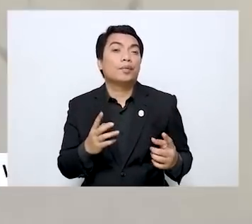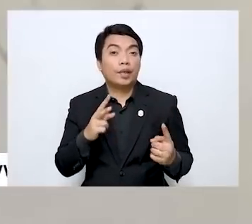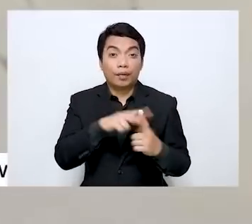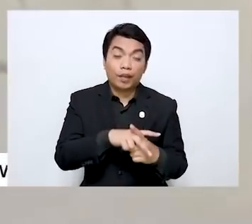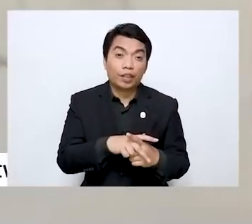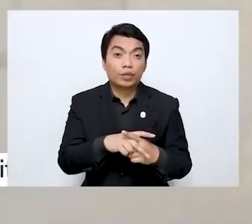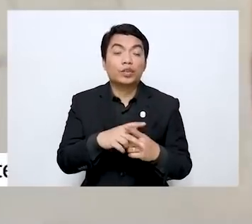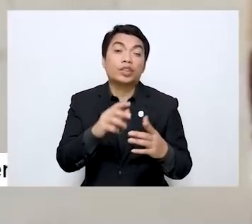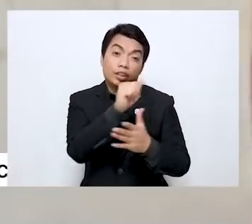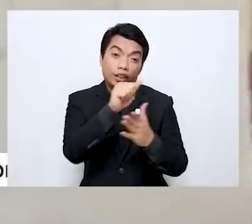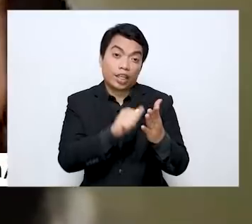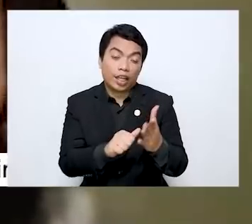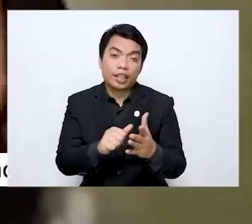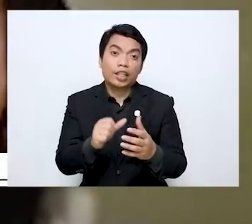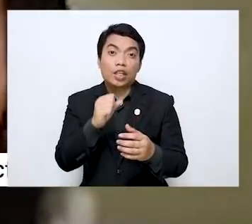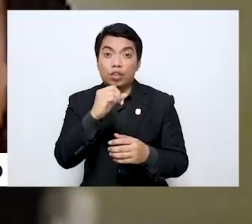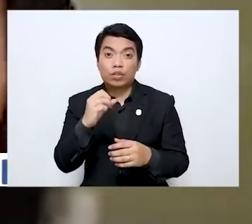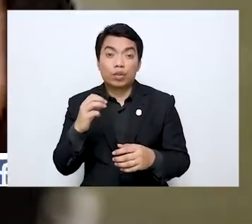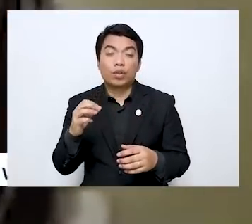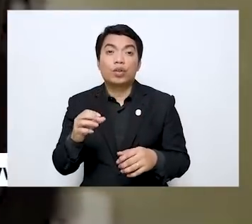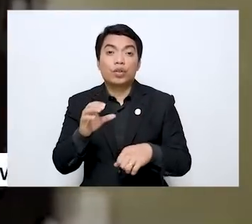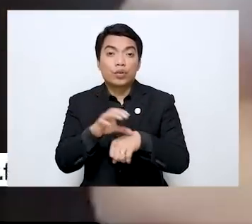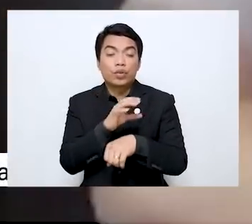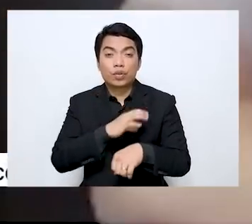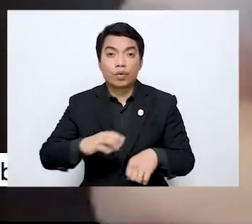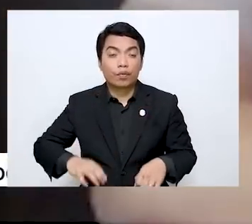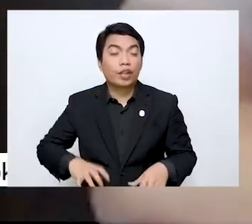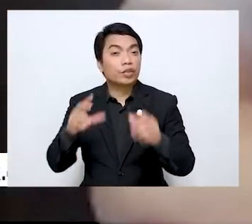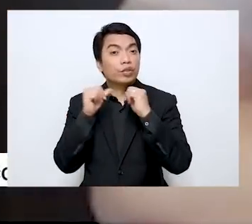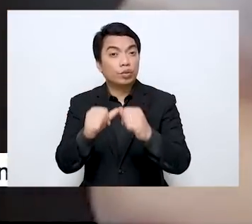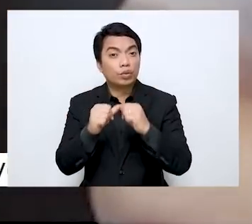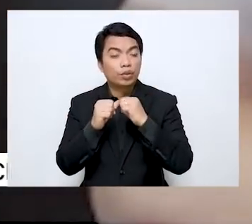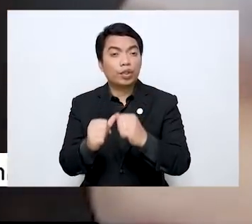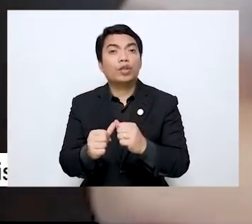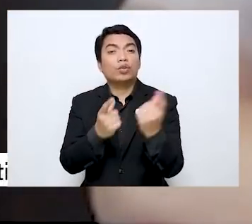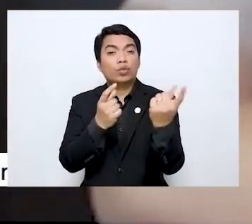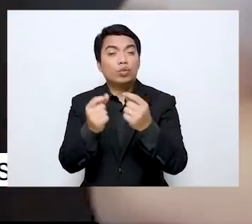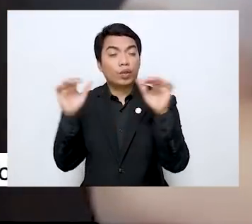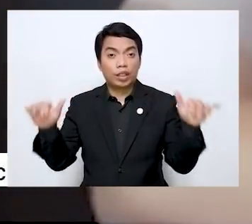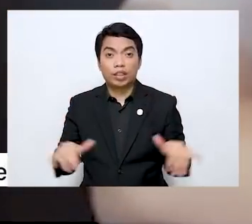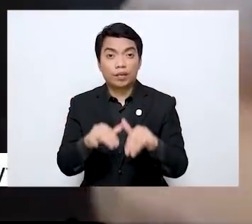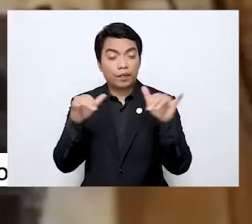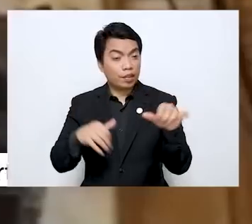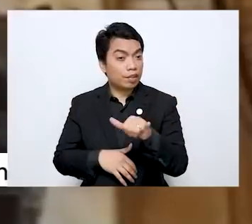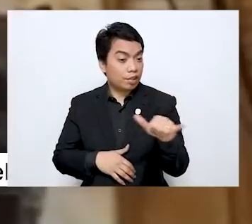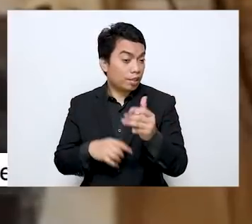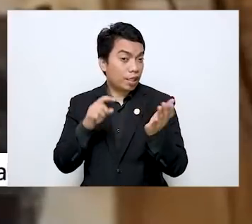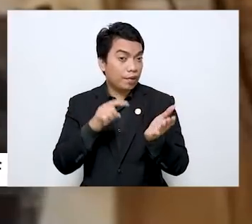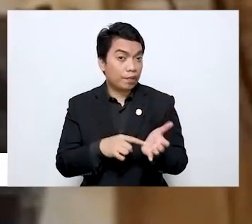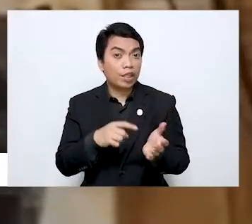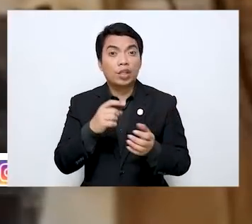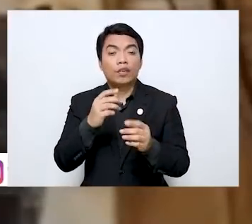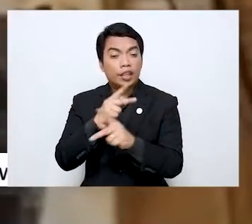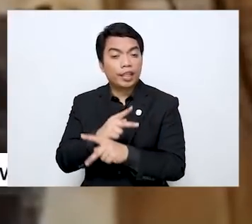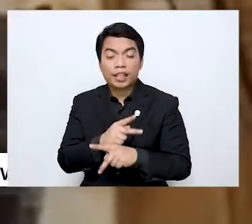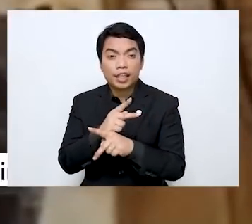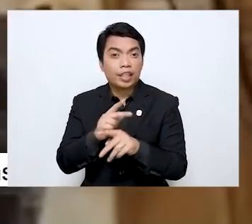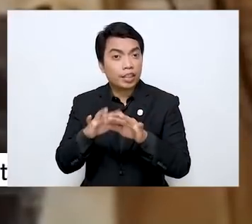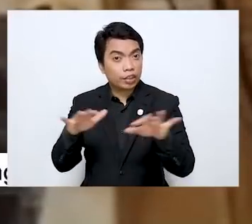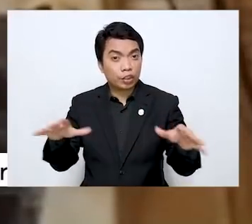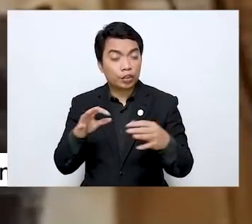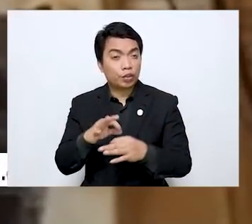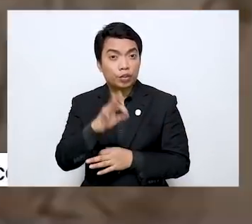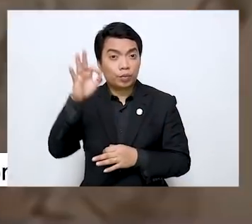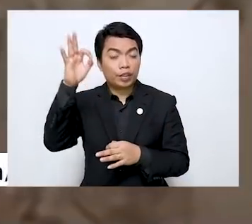artwork. This is why the Iglesia Ni Cristo Church of Christ continues to hold activities like this, to help take care of the children